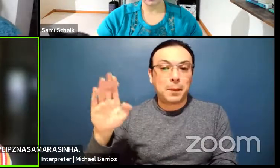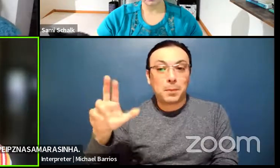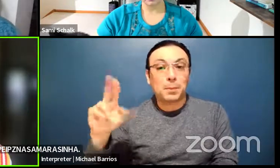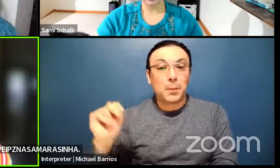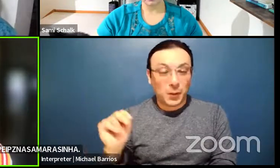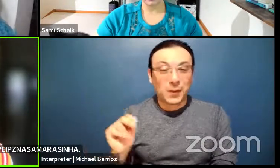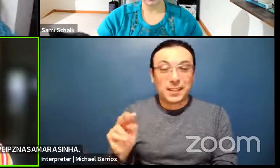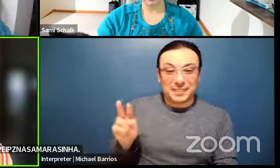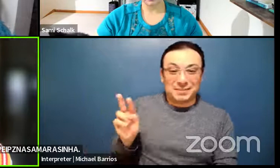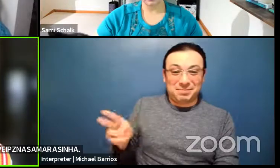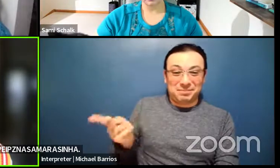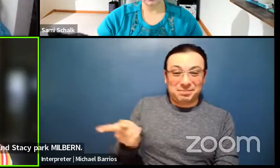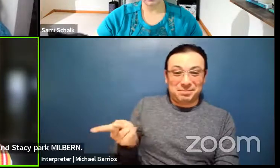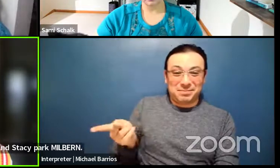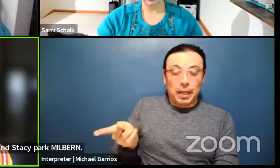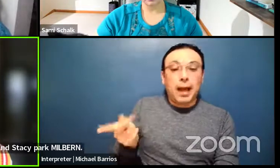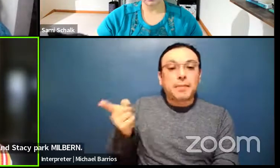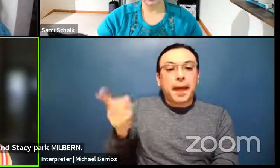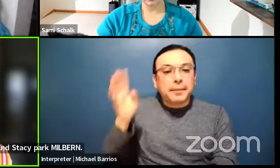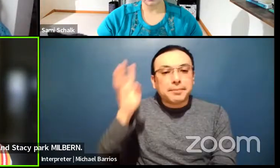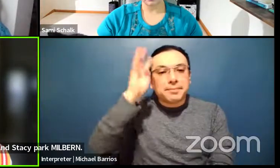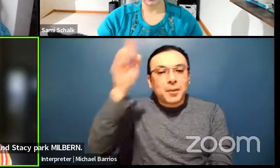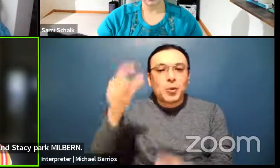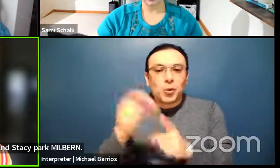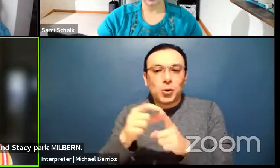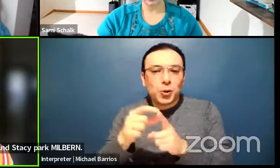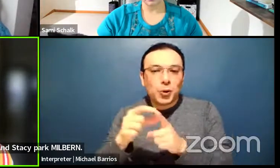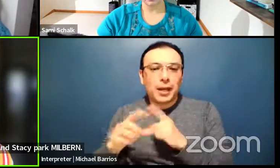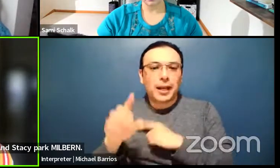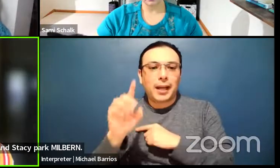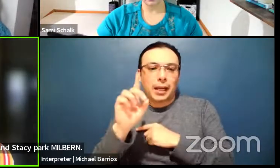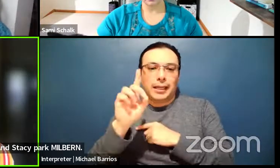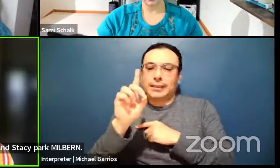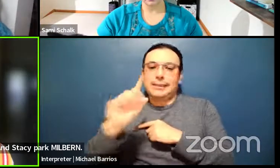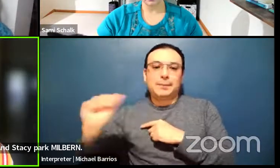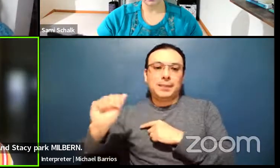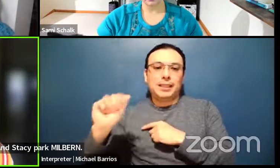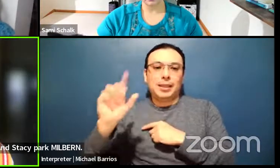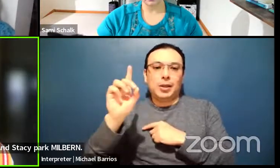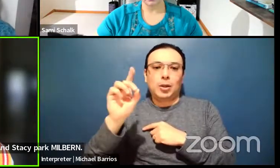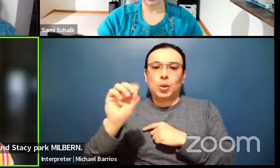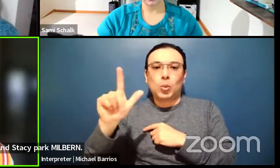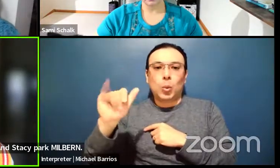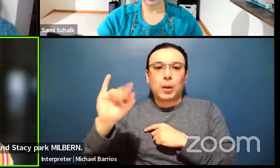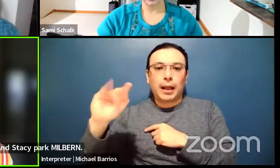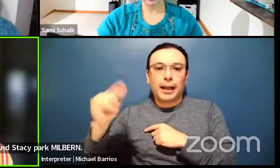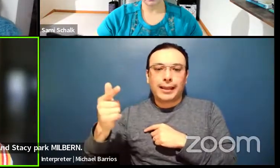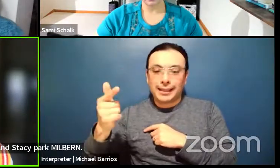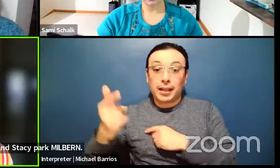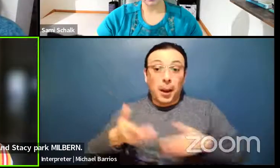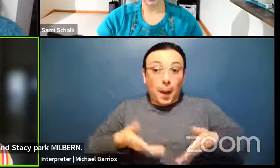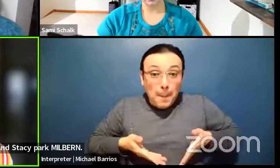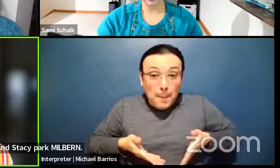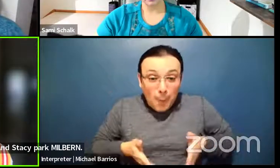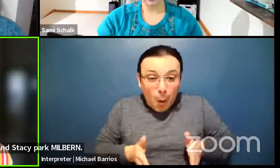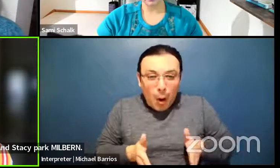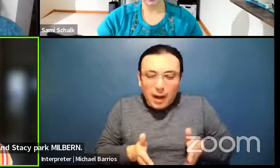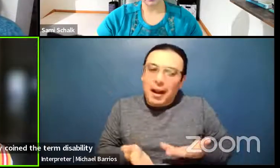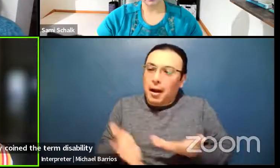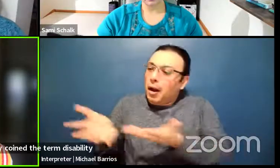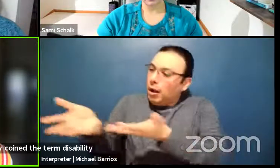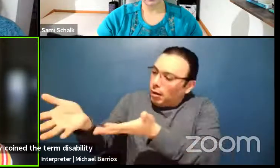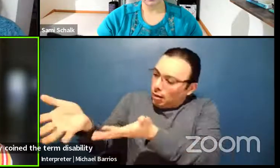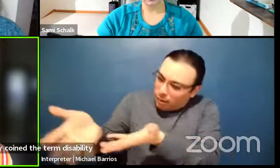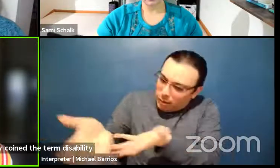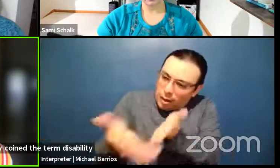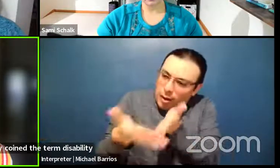MILBERN, who coined the term disability doulaing to describe birthing and ushering people into a